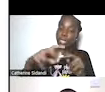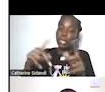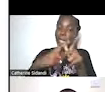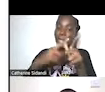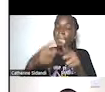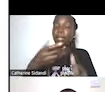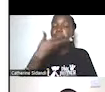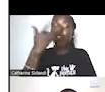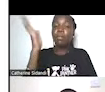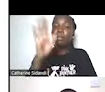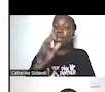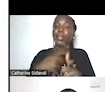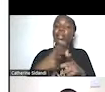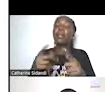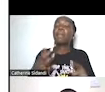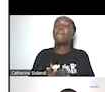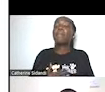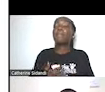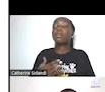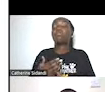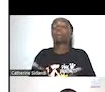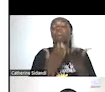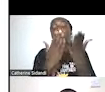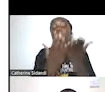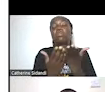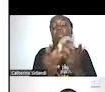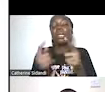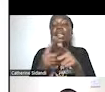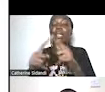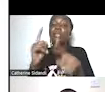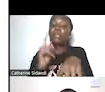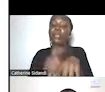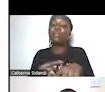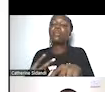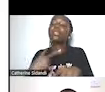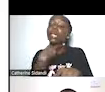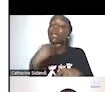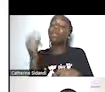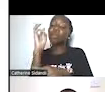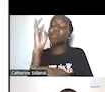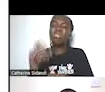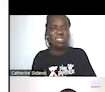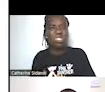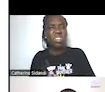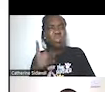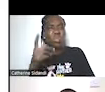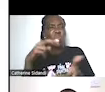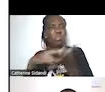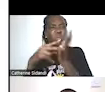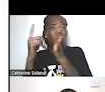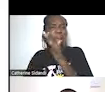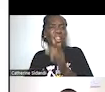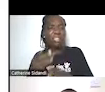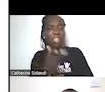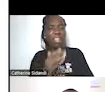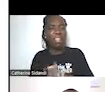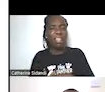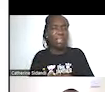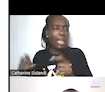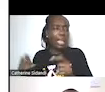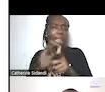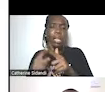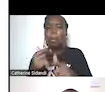and present them. When they get stuck, they come back to you and also ask you, what did you mean here? Or they become angry about you. These are also